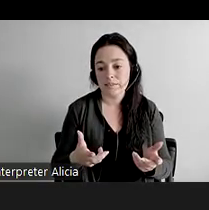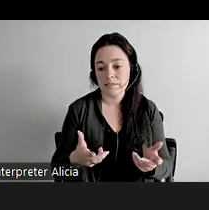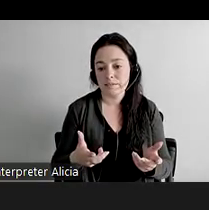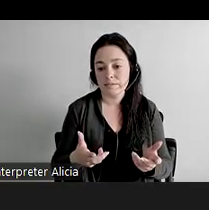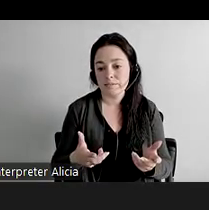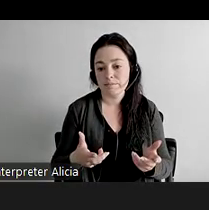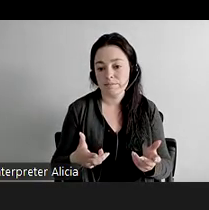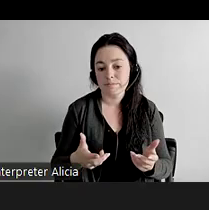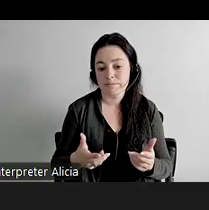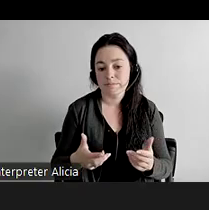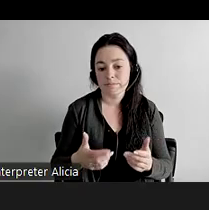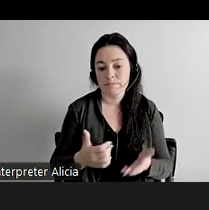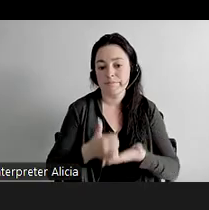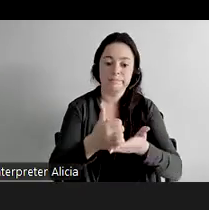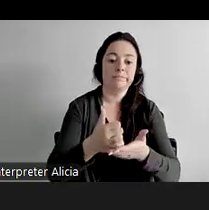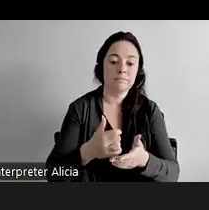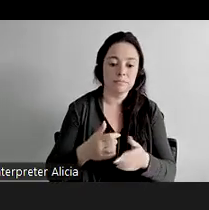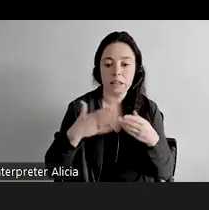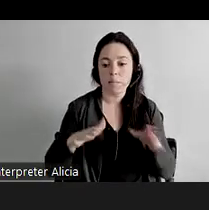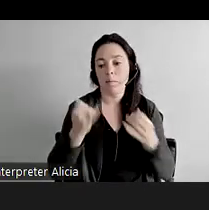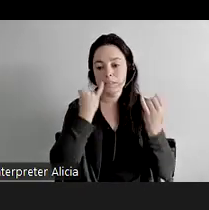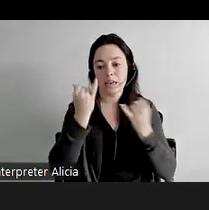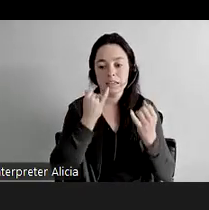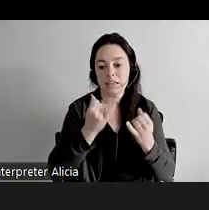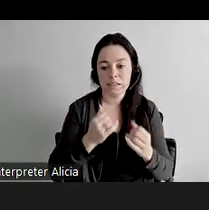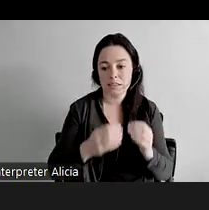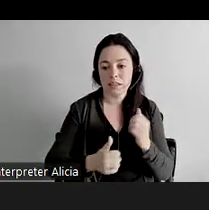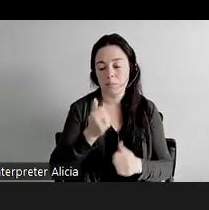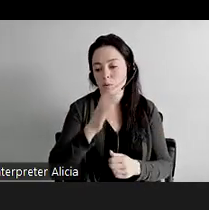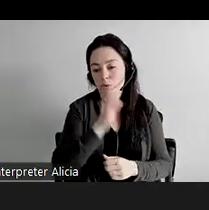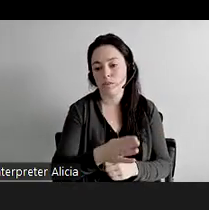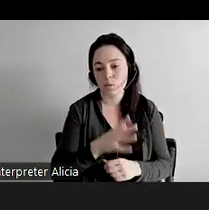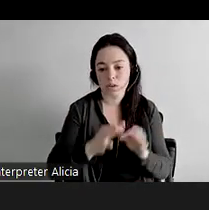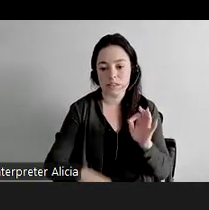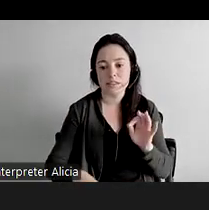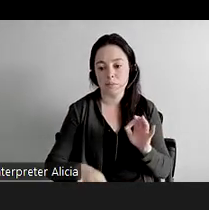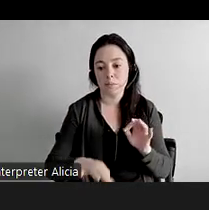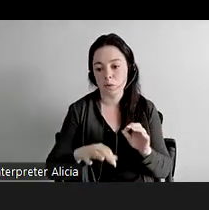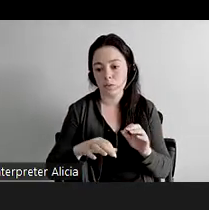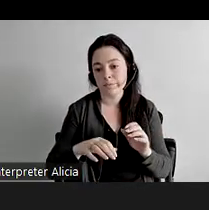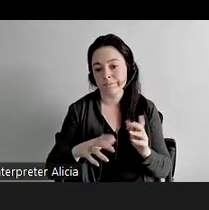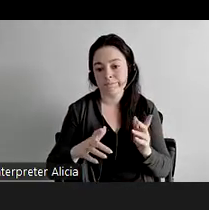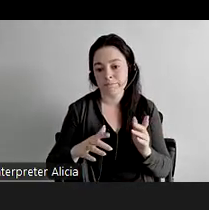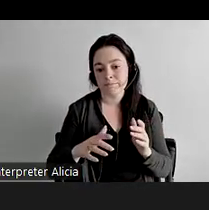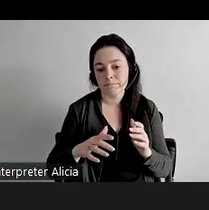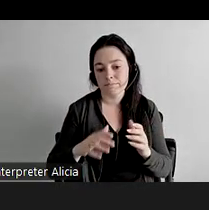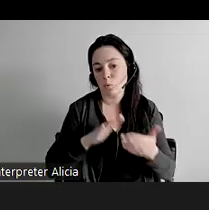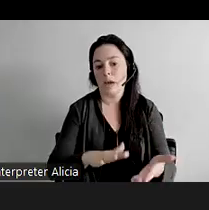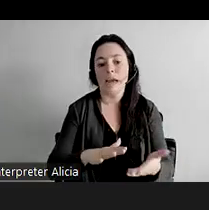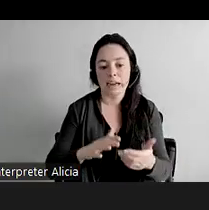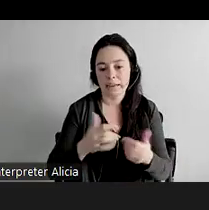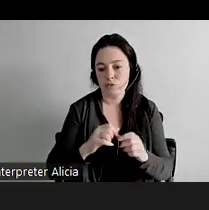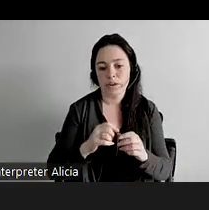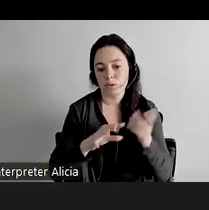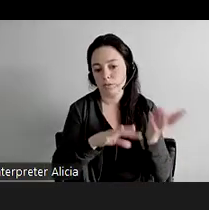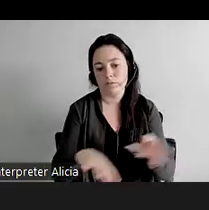public's ideas in the most straightforward and simple manner into a funding channel, into a funding mechanism.